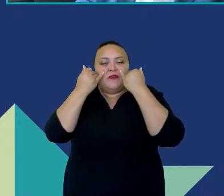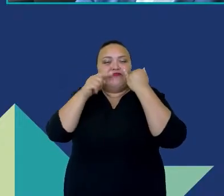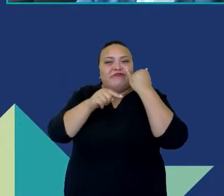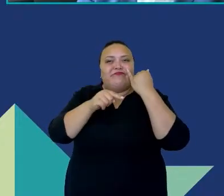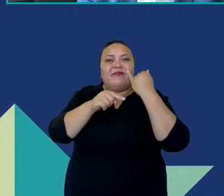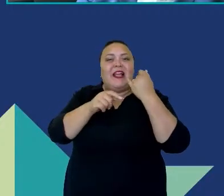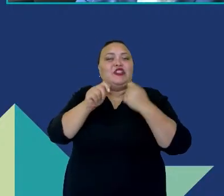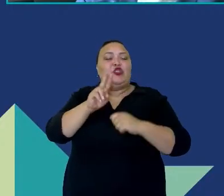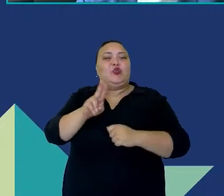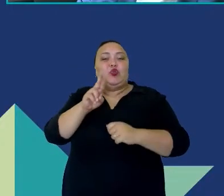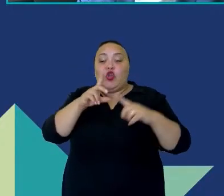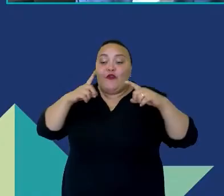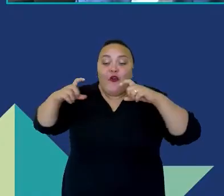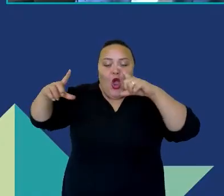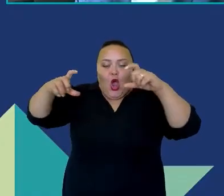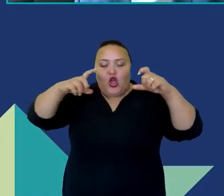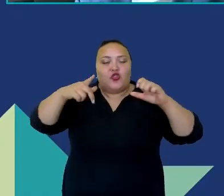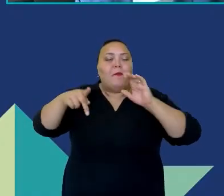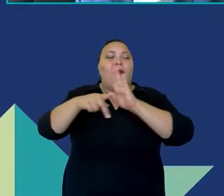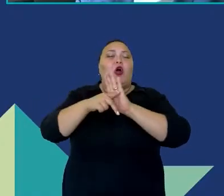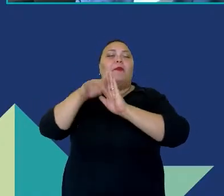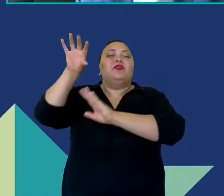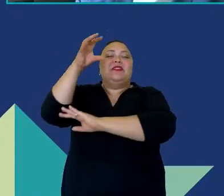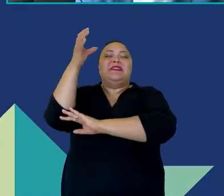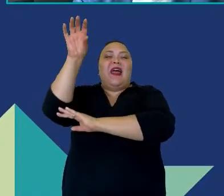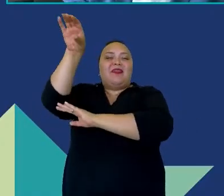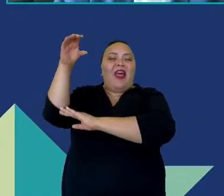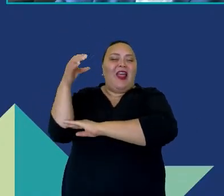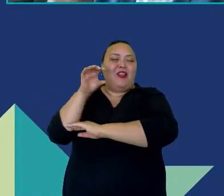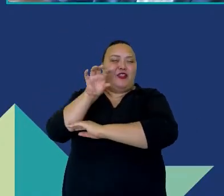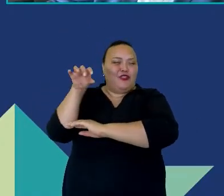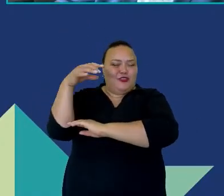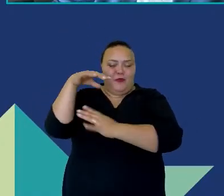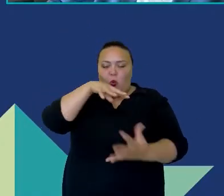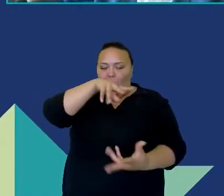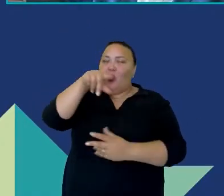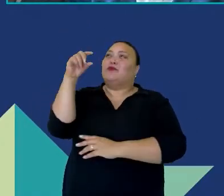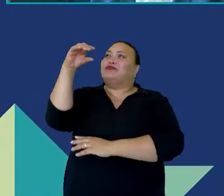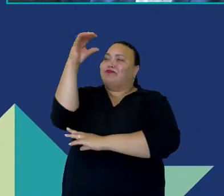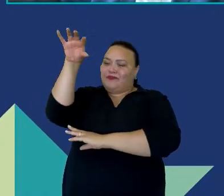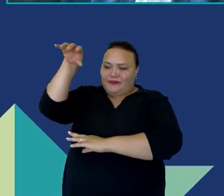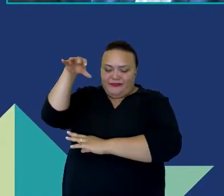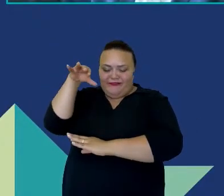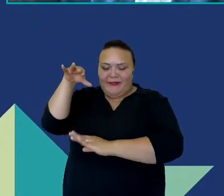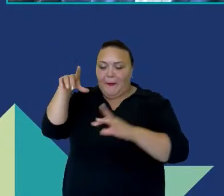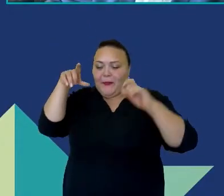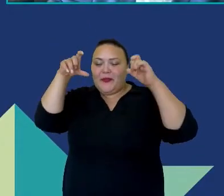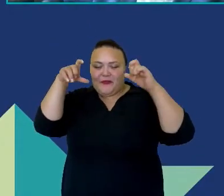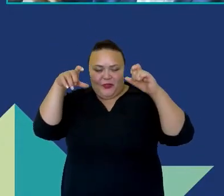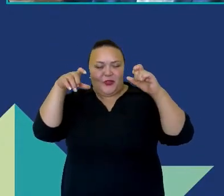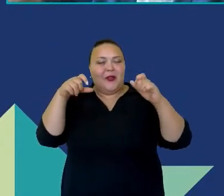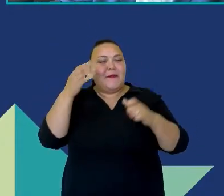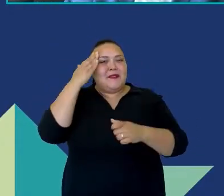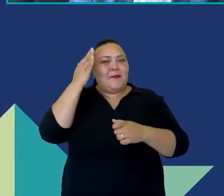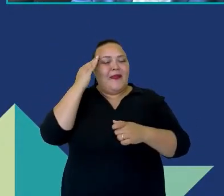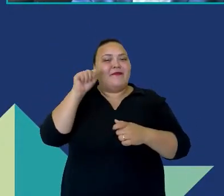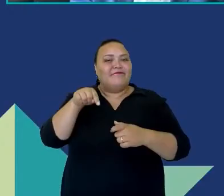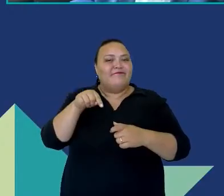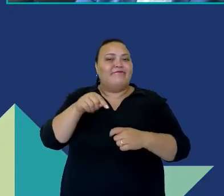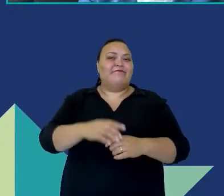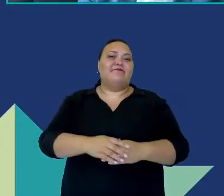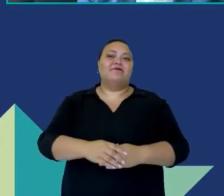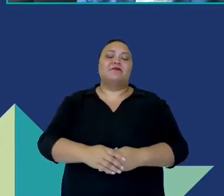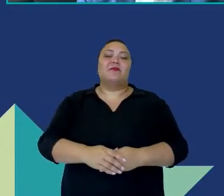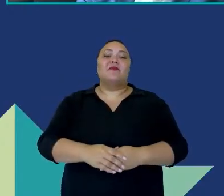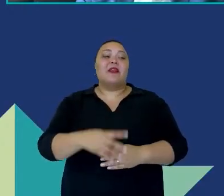You understand also where you put your dams. So you don't want to put them on a former pond where you might have very